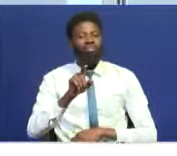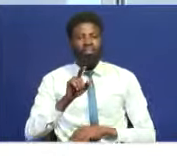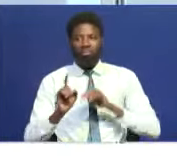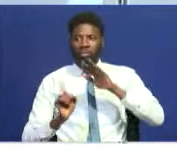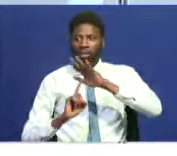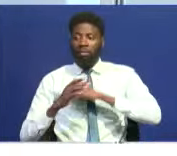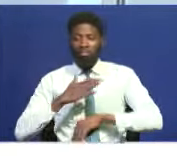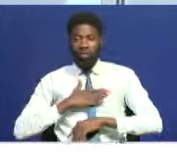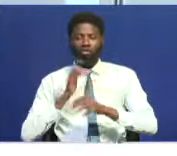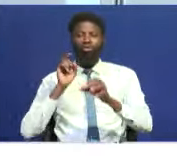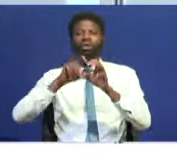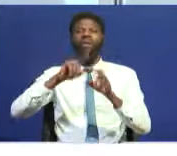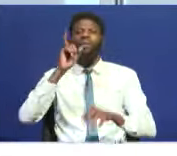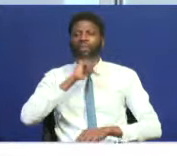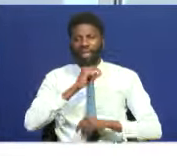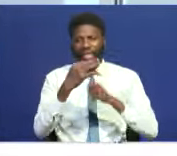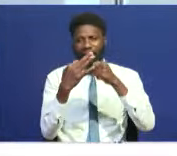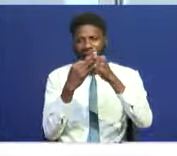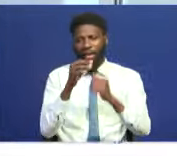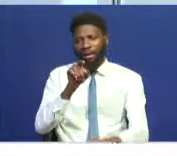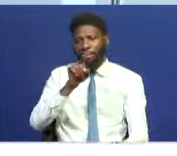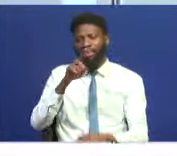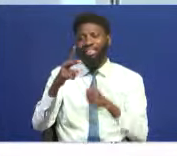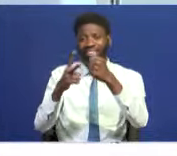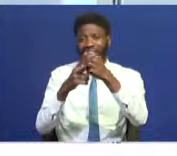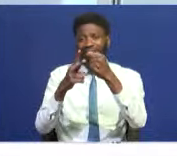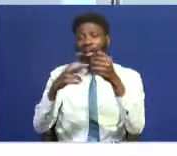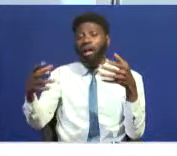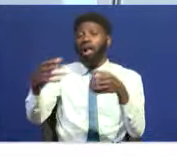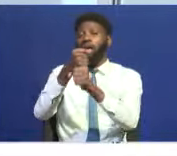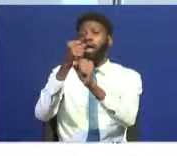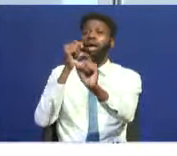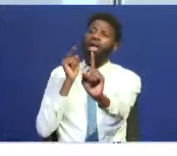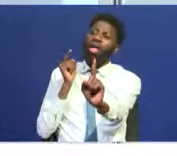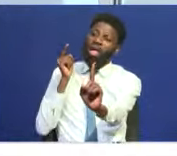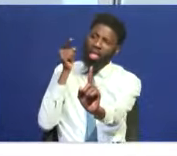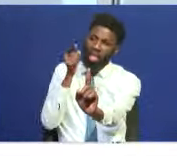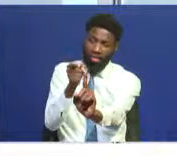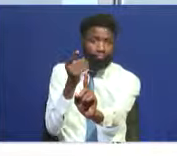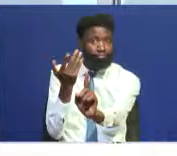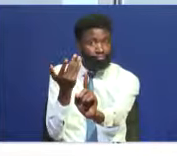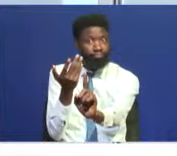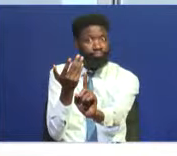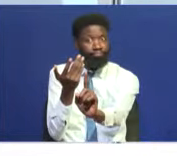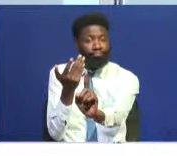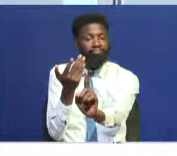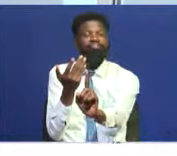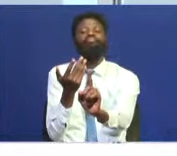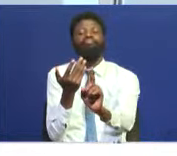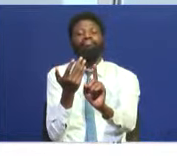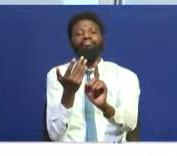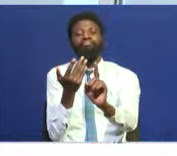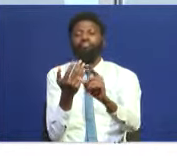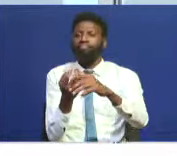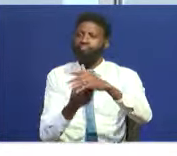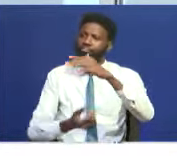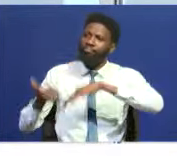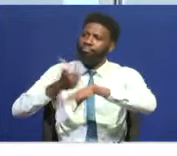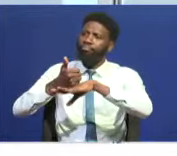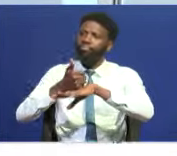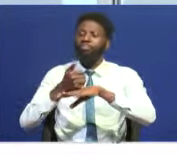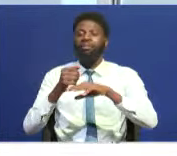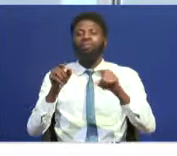Alliance 8.7 on a pathfinder as a pathfinder country and further established